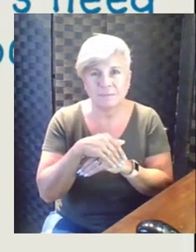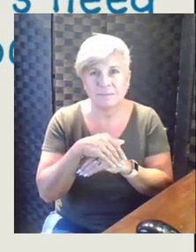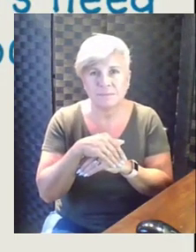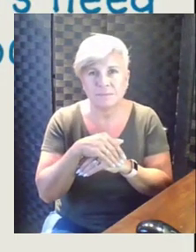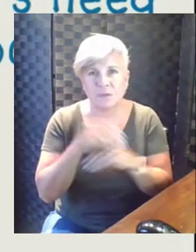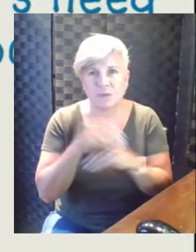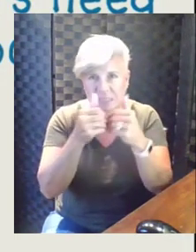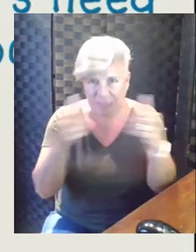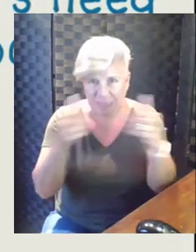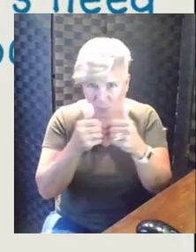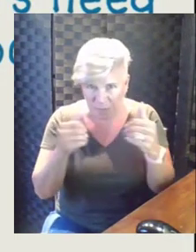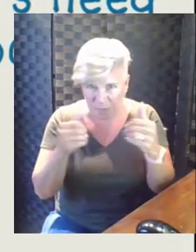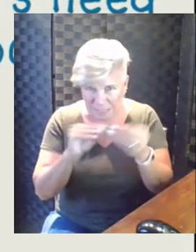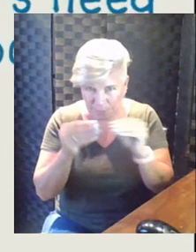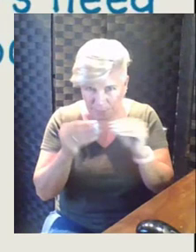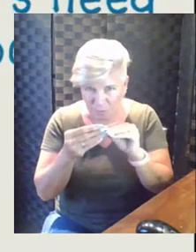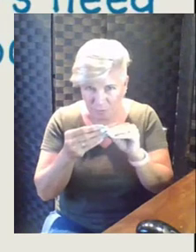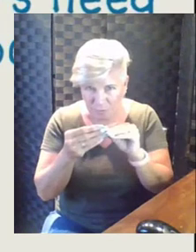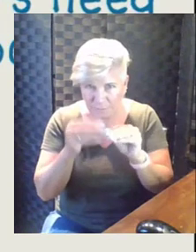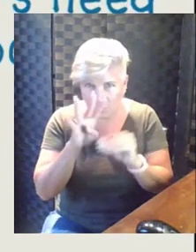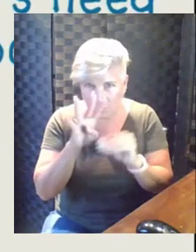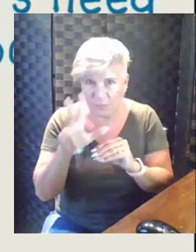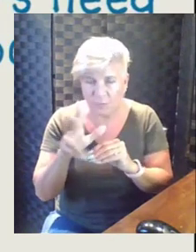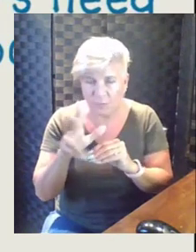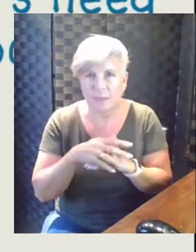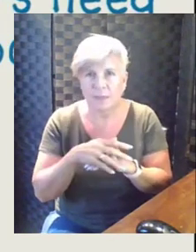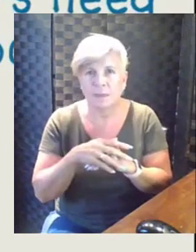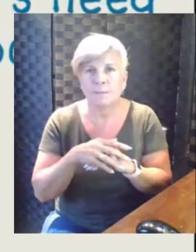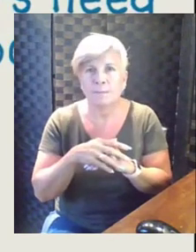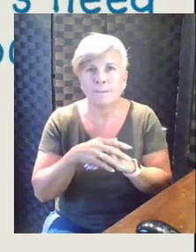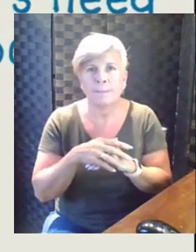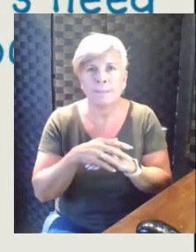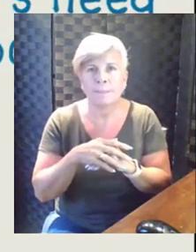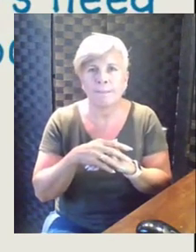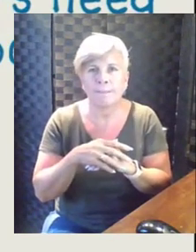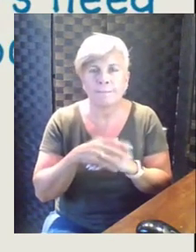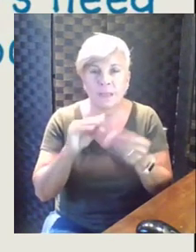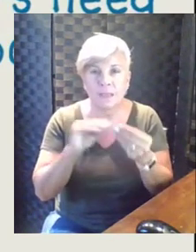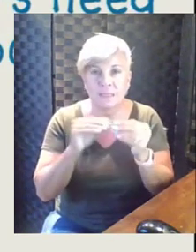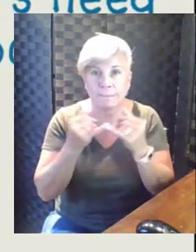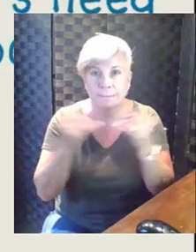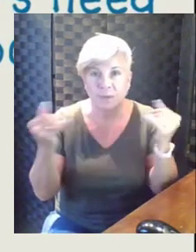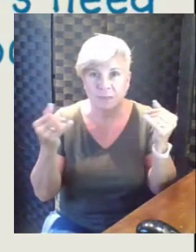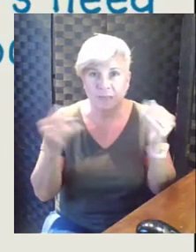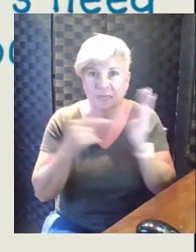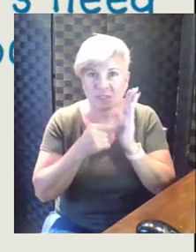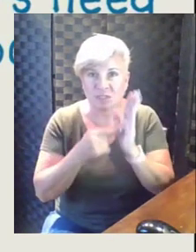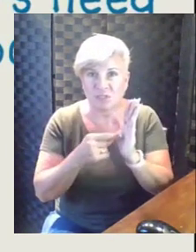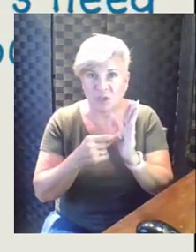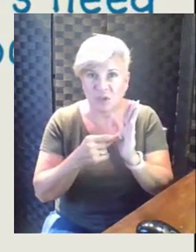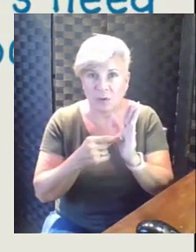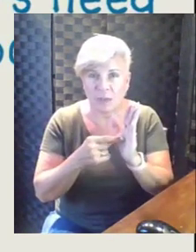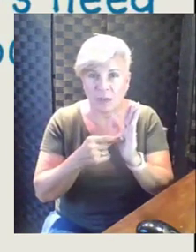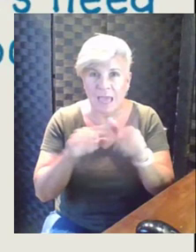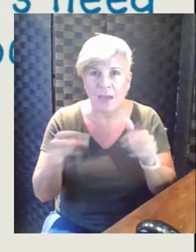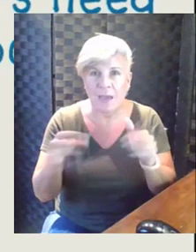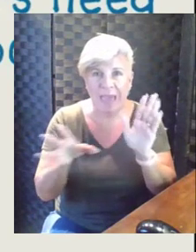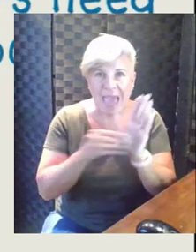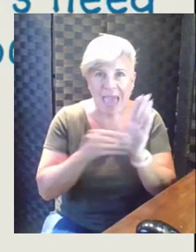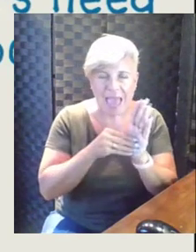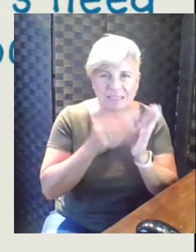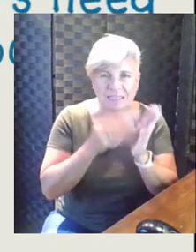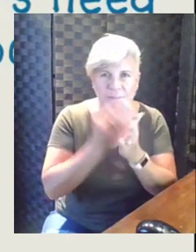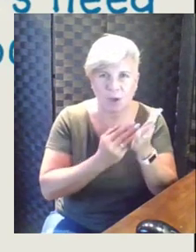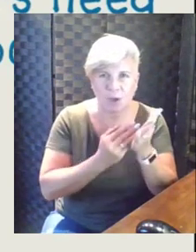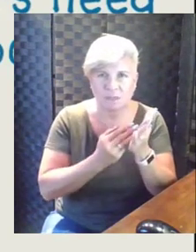going to break apart the number 43. He uses a number line to show how he adds the